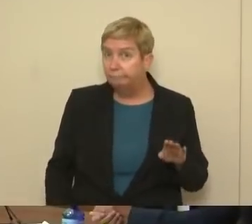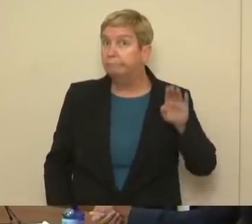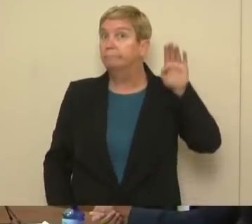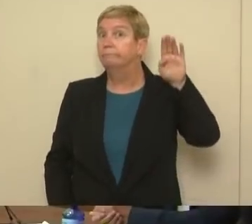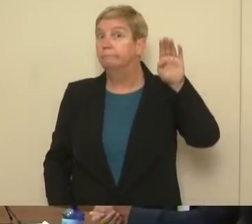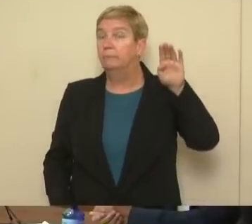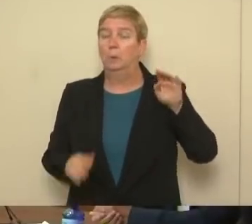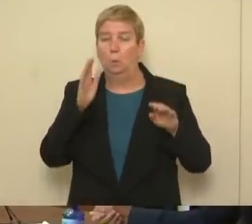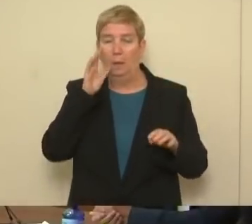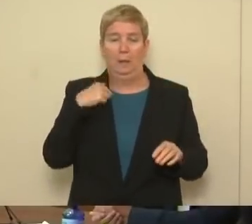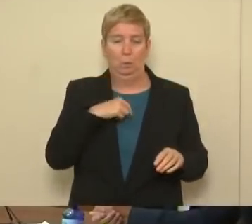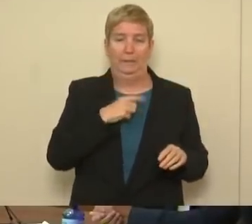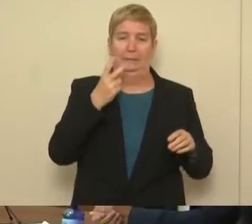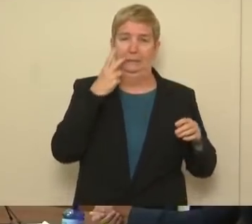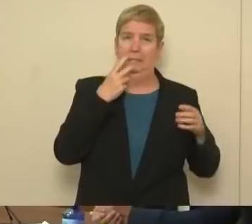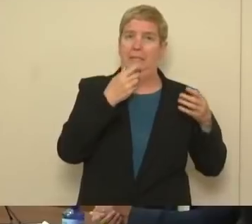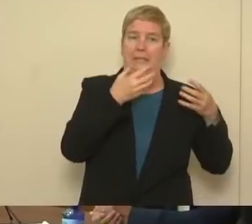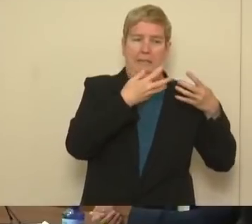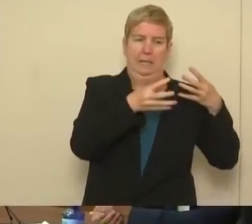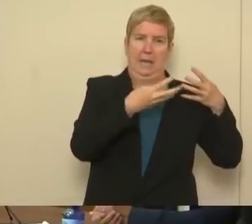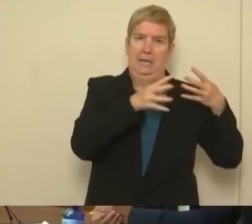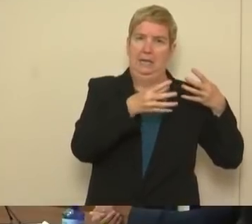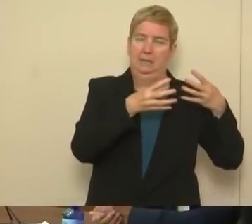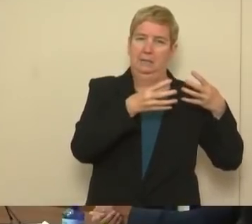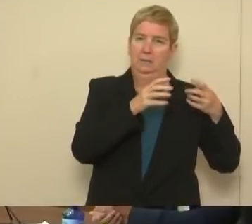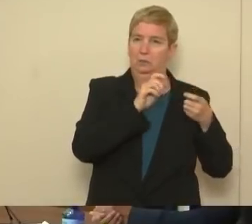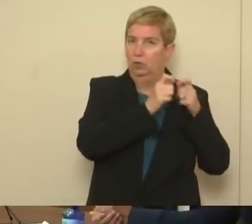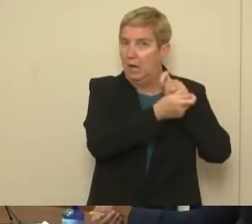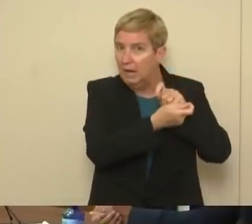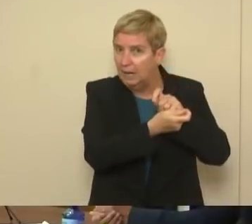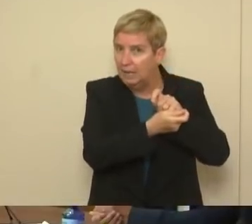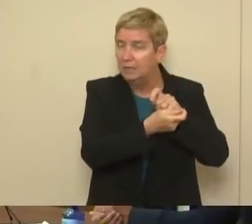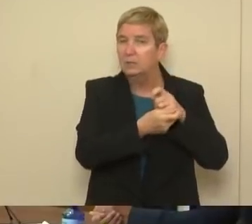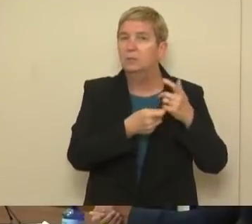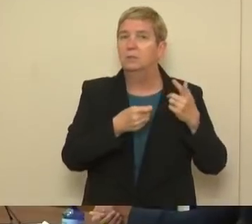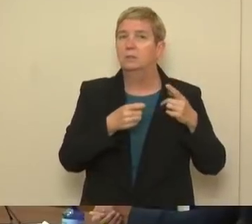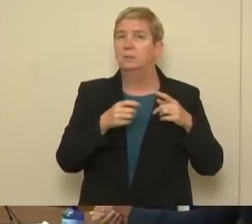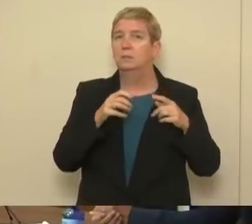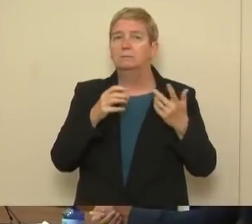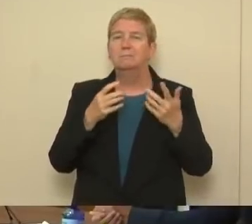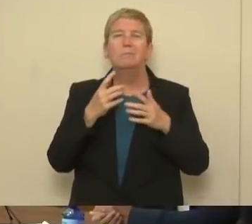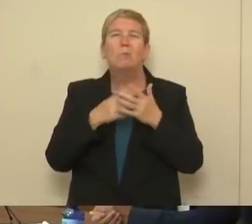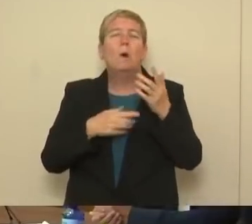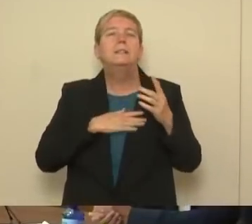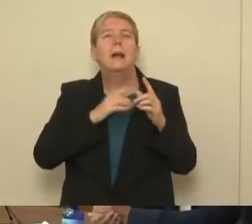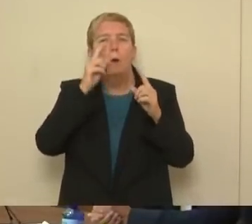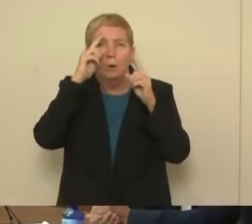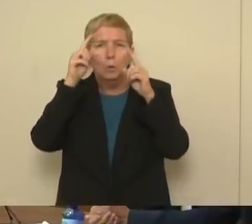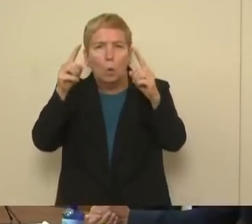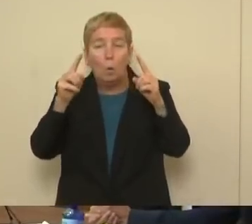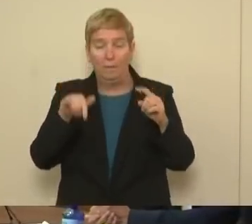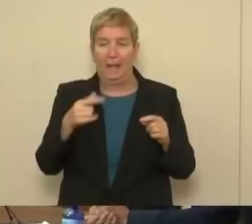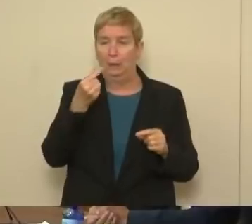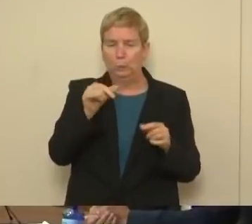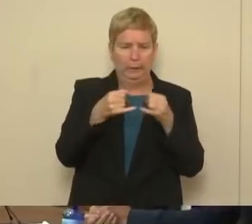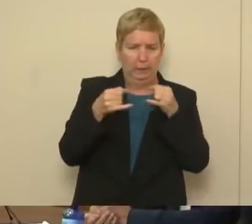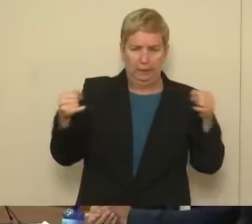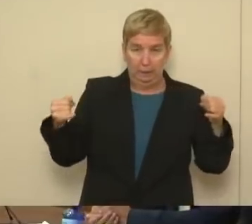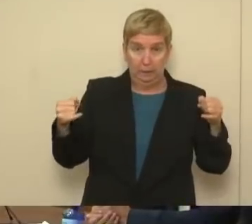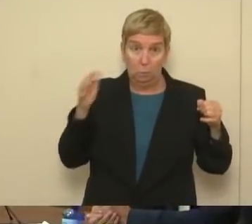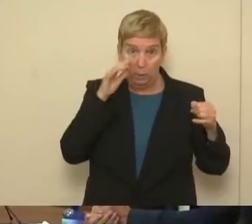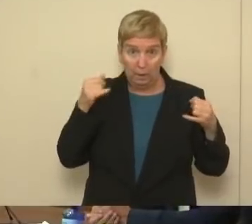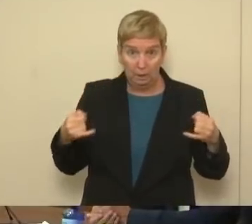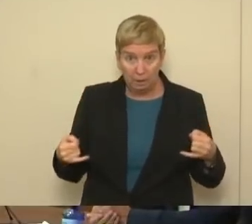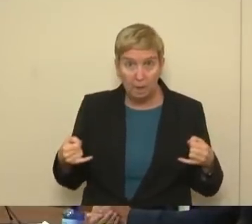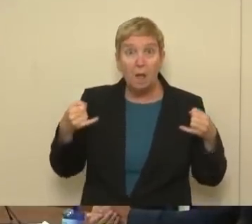gating criteria, but the goal is to keep it below a certain level? I wonder if there's any way to be a little bit